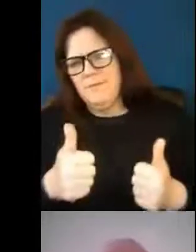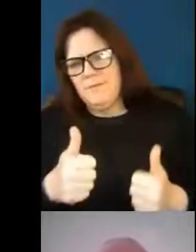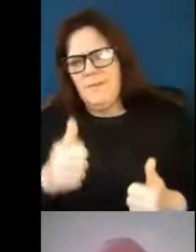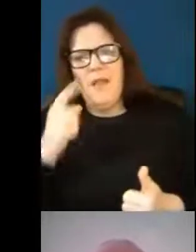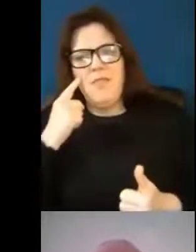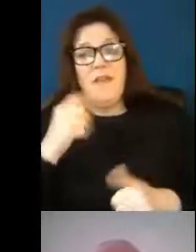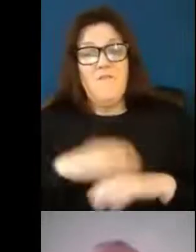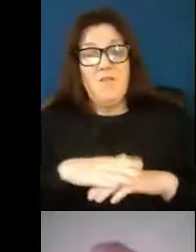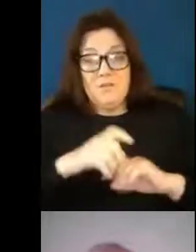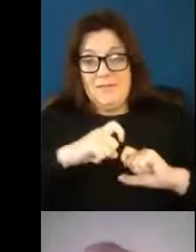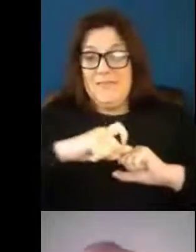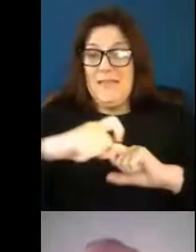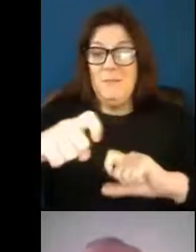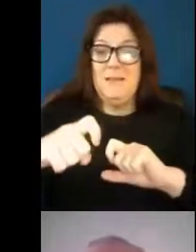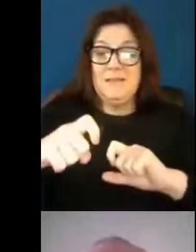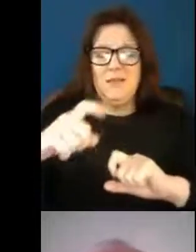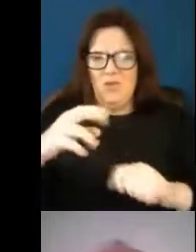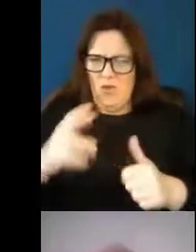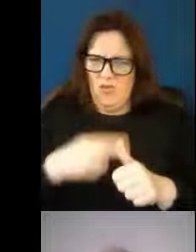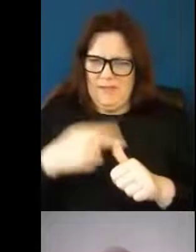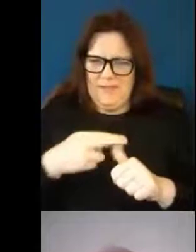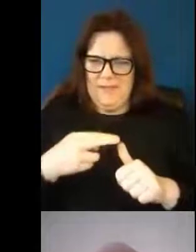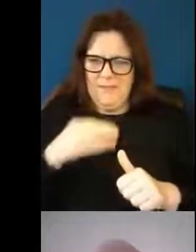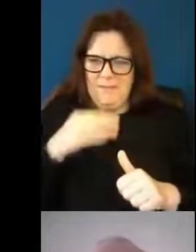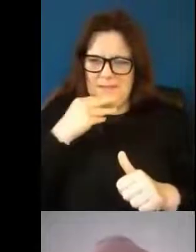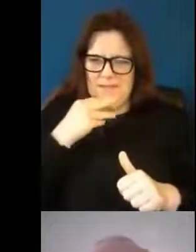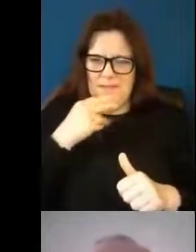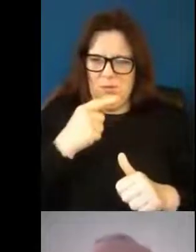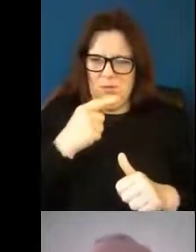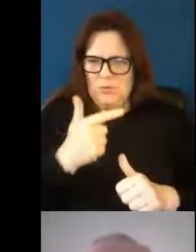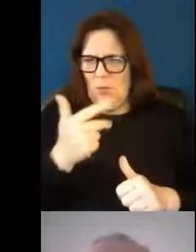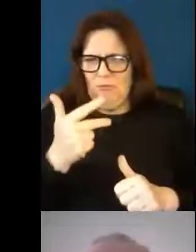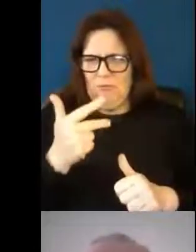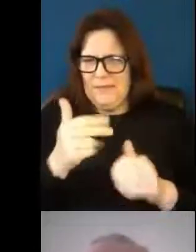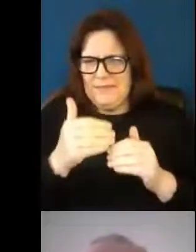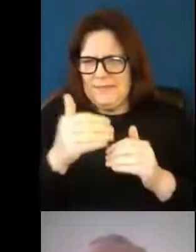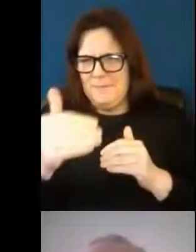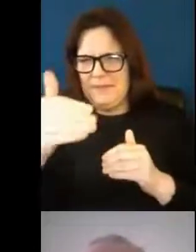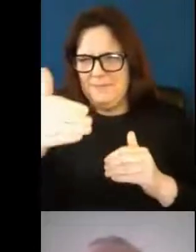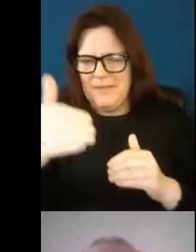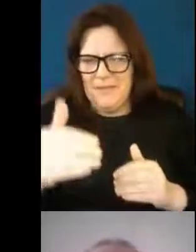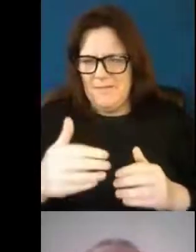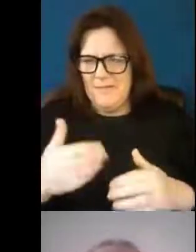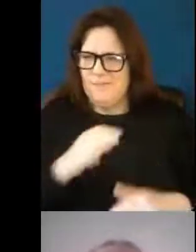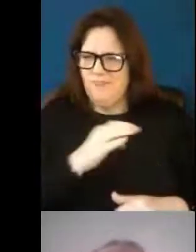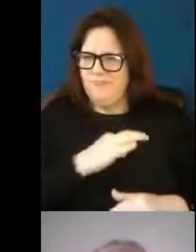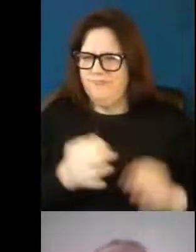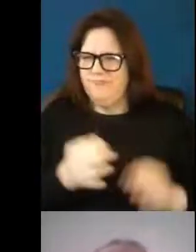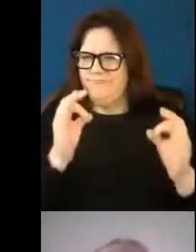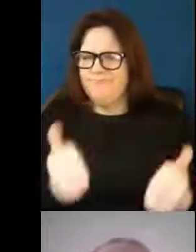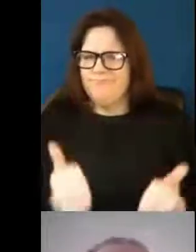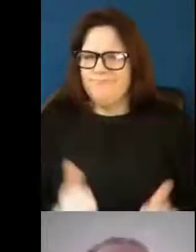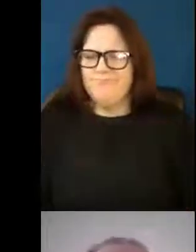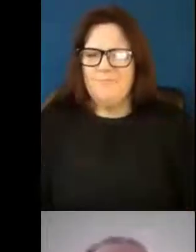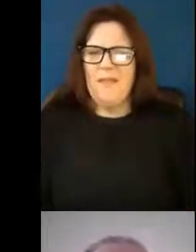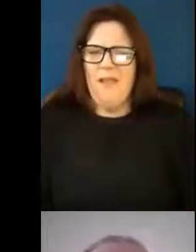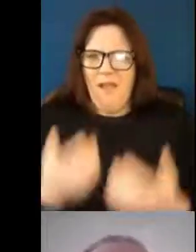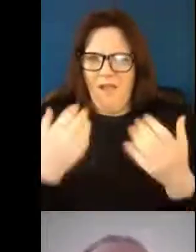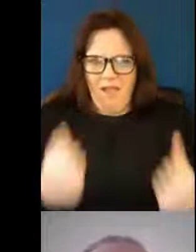terms of sustainability, you're already maybe 2-3 steps ahead, which is really fantastic. Just having